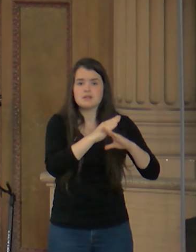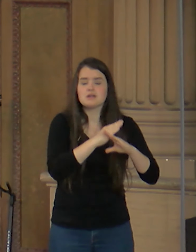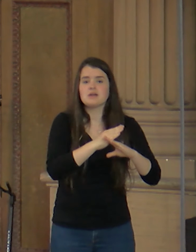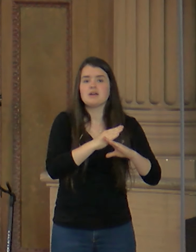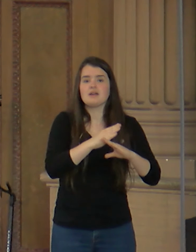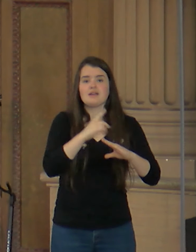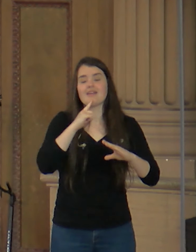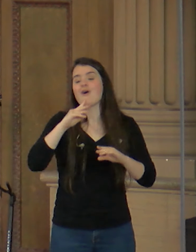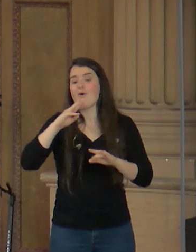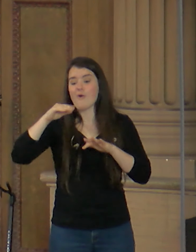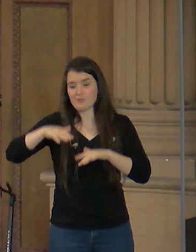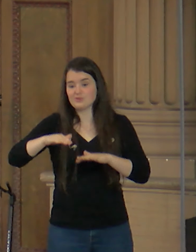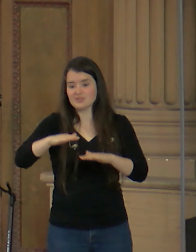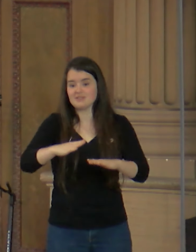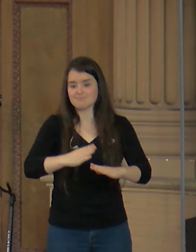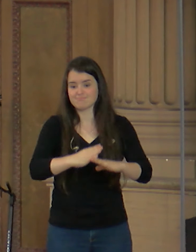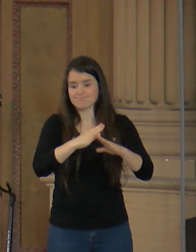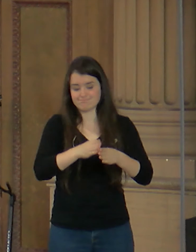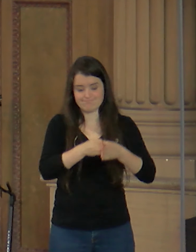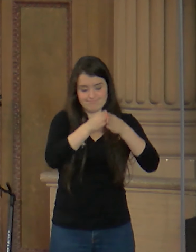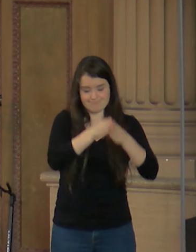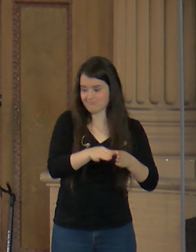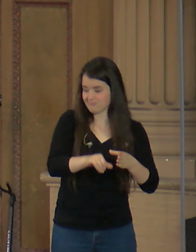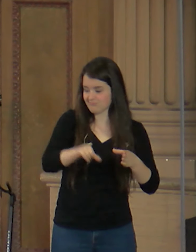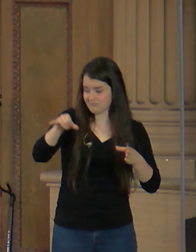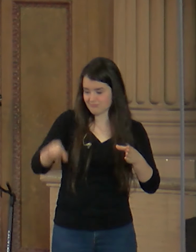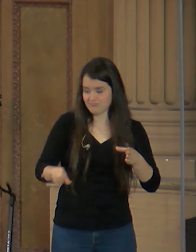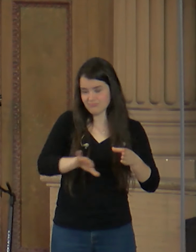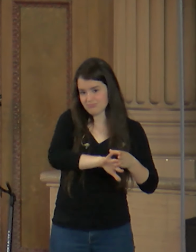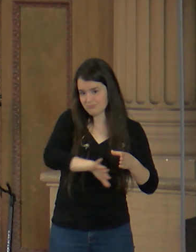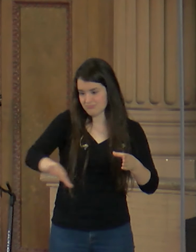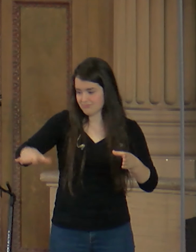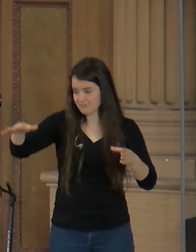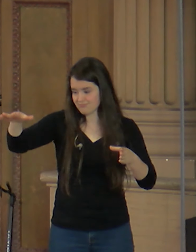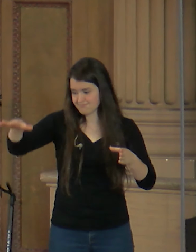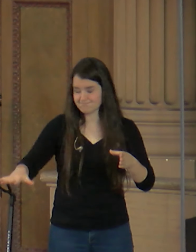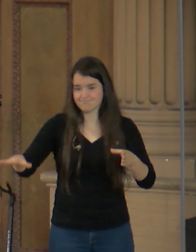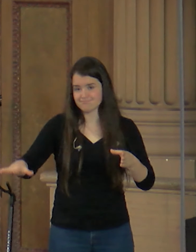come, and no farther. And here shall your proud waves be stayed.'"